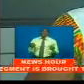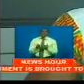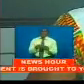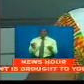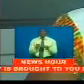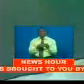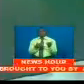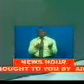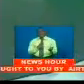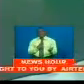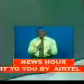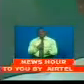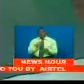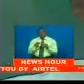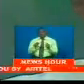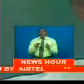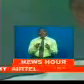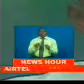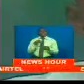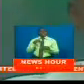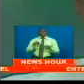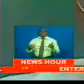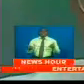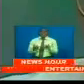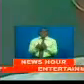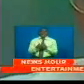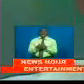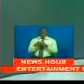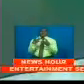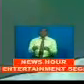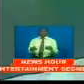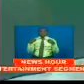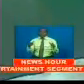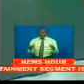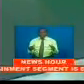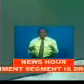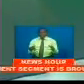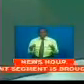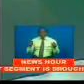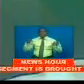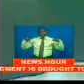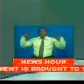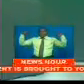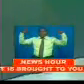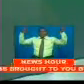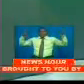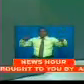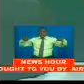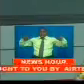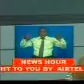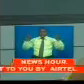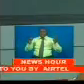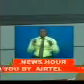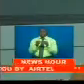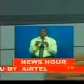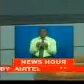Because for the challenges, you definitely meet the challenges. But when you cross the problems and the challenges, trust me, you love